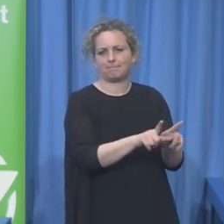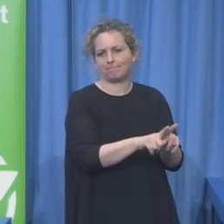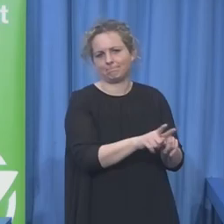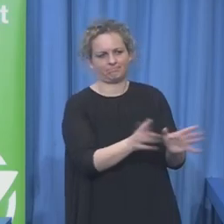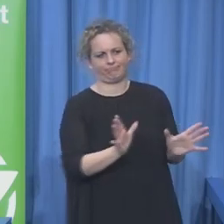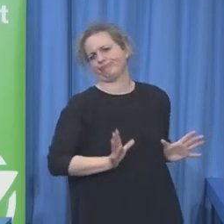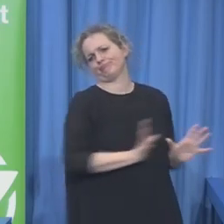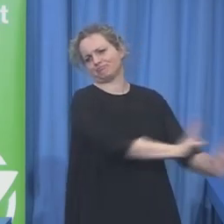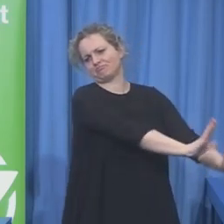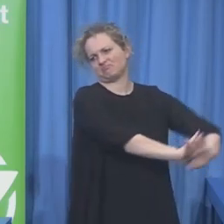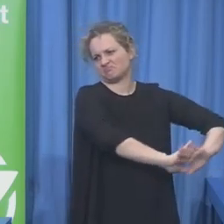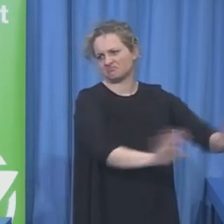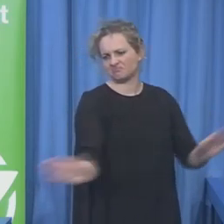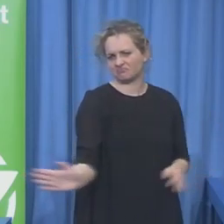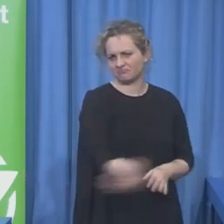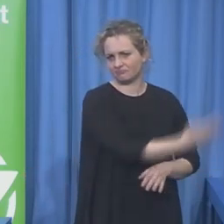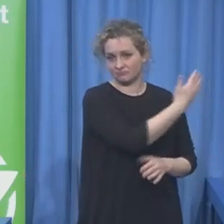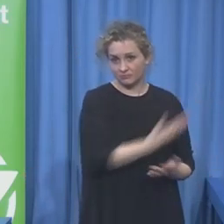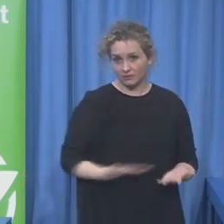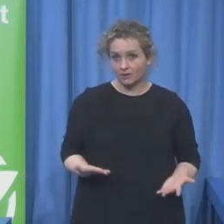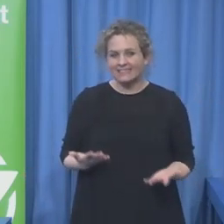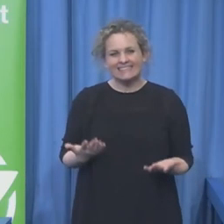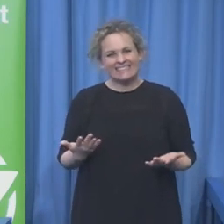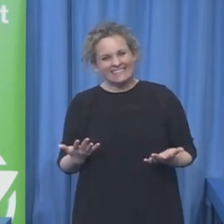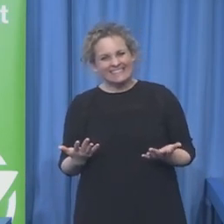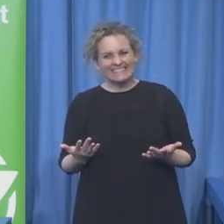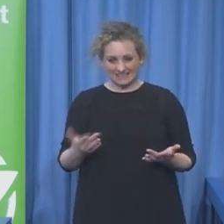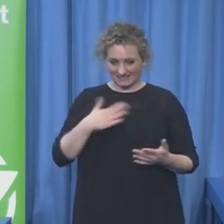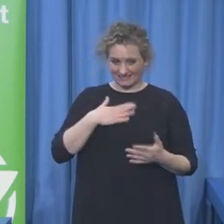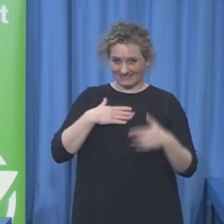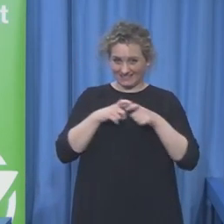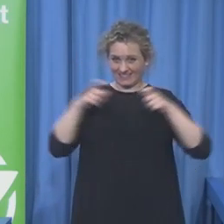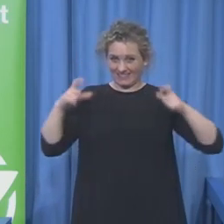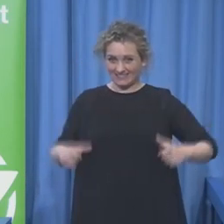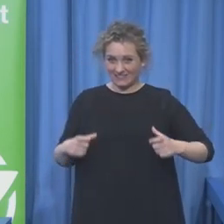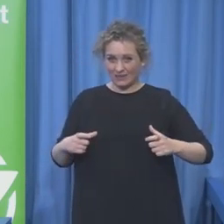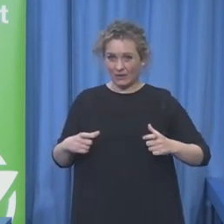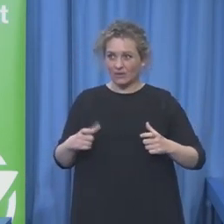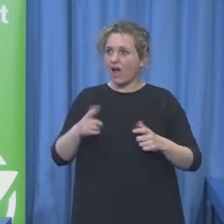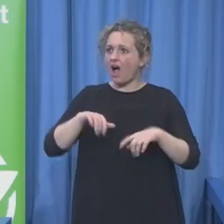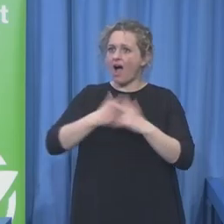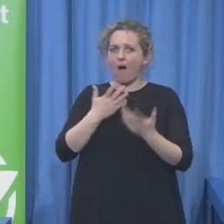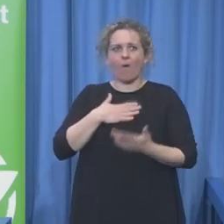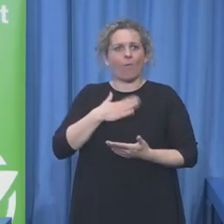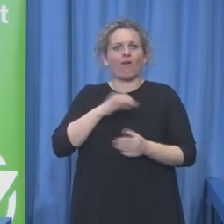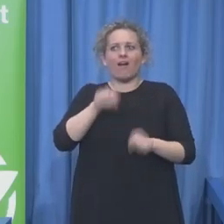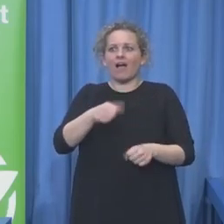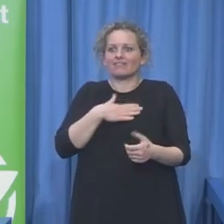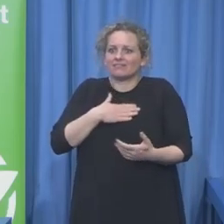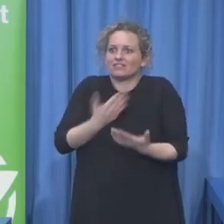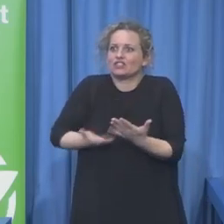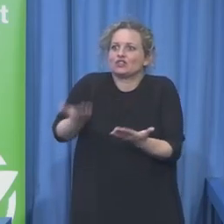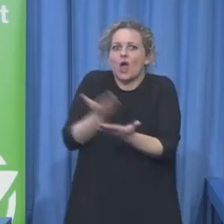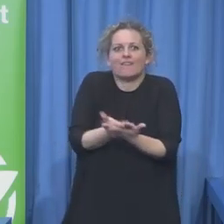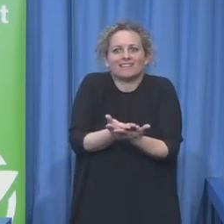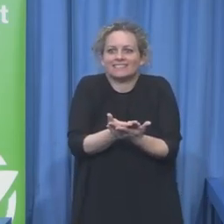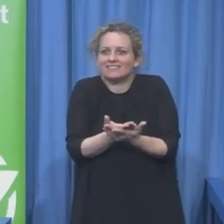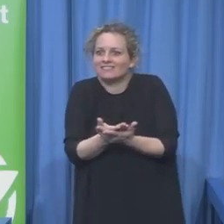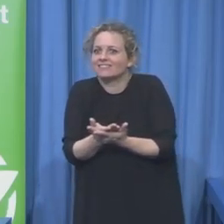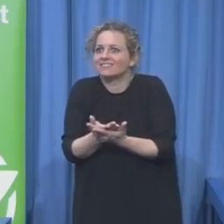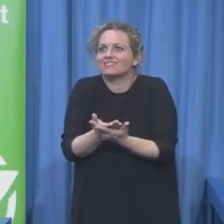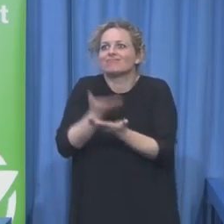to provide support for these people. And instead to be involved with, they prefer to stay away.